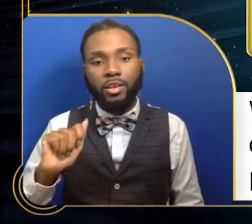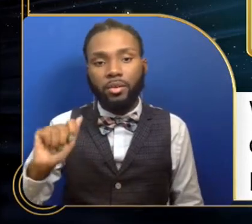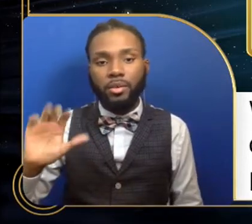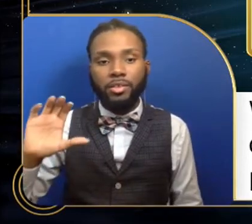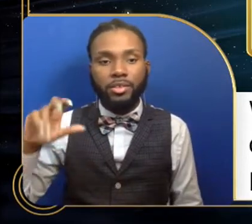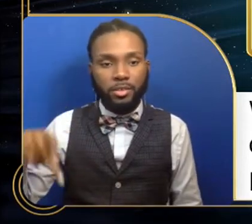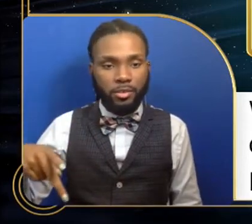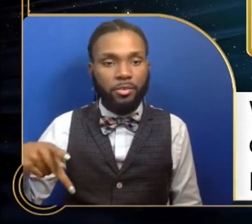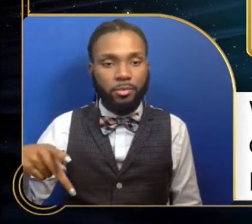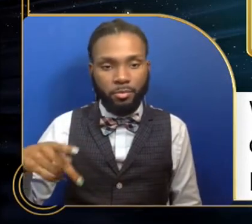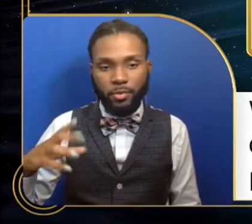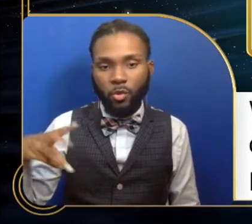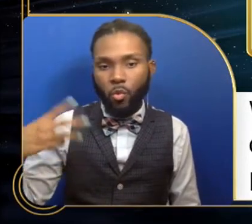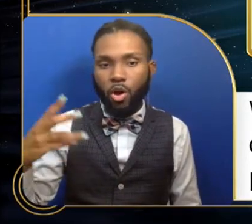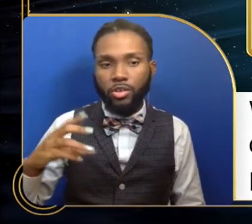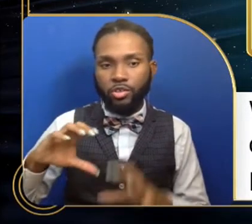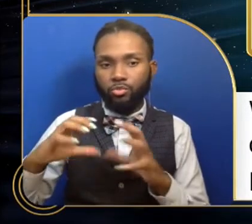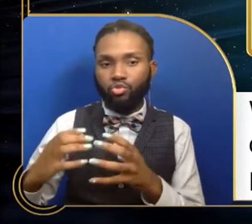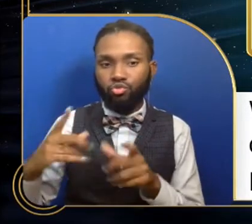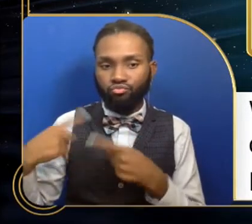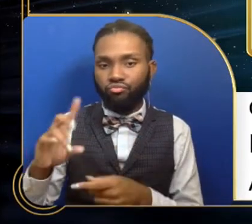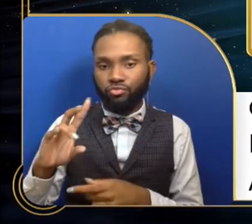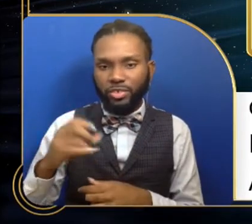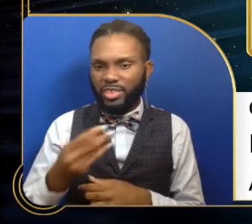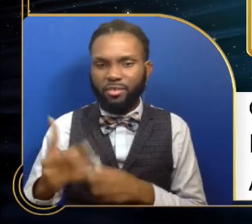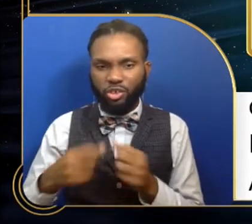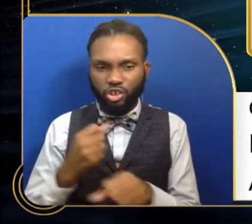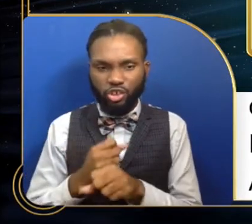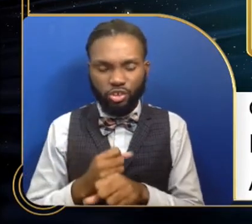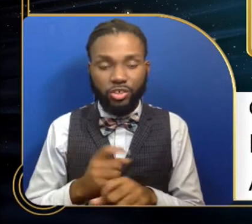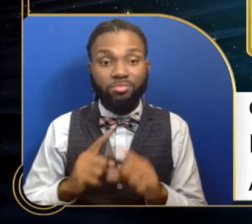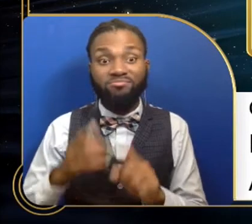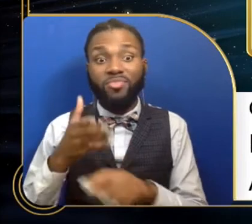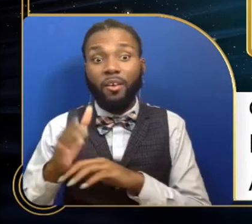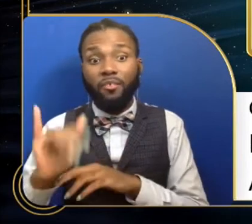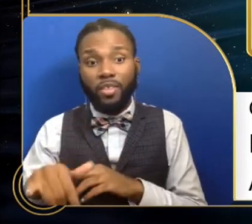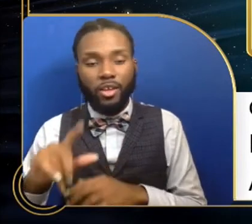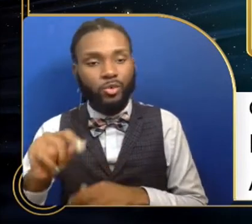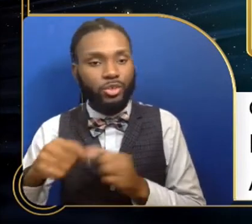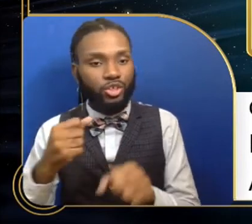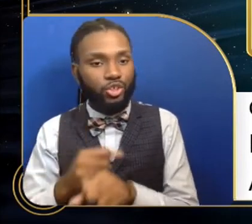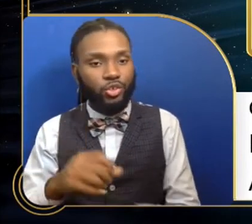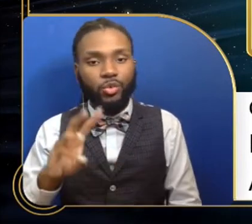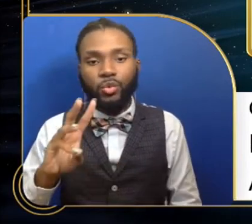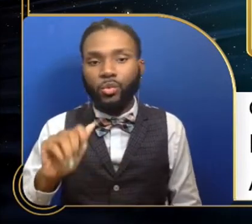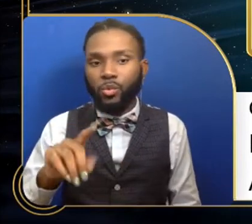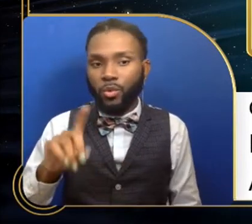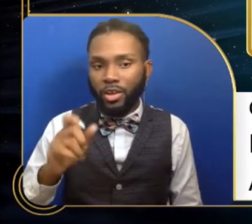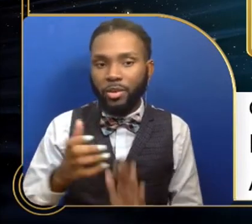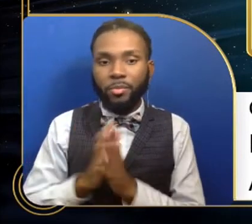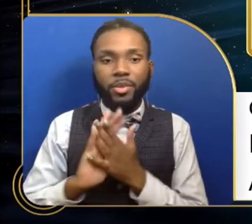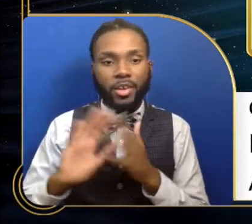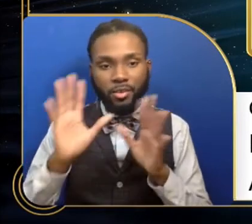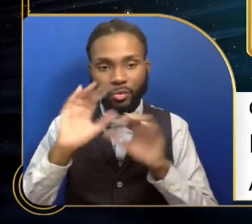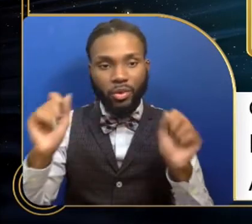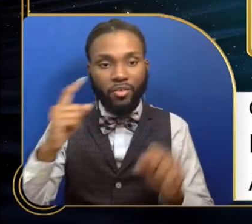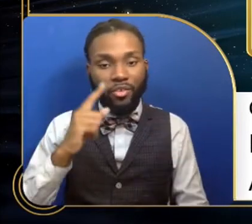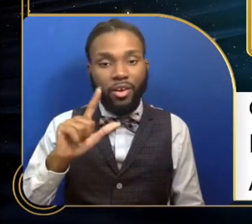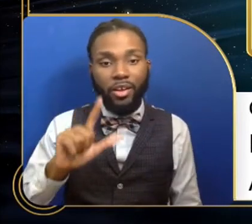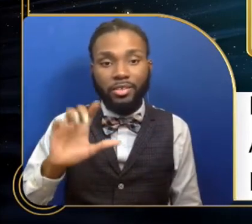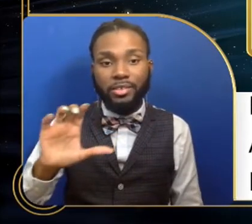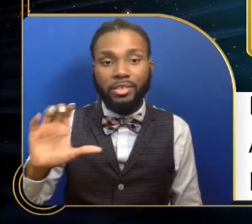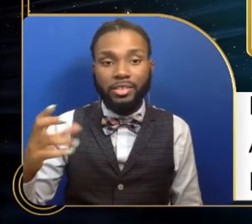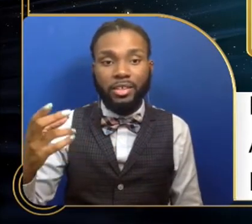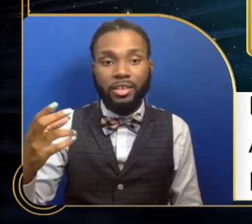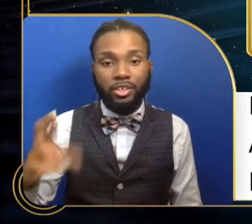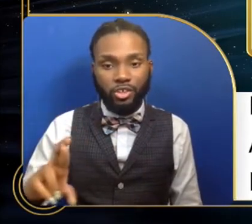years. And then, for 20 years, Wade was the president of LCCHR, the